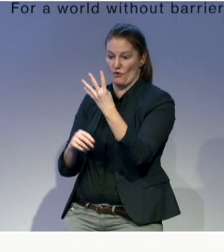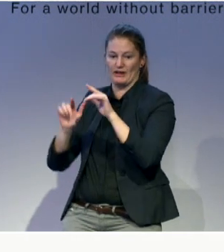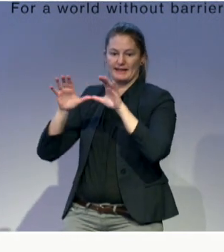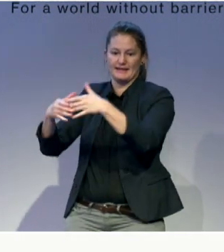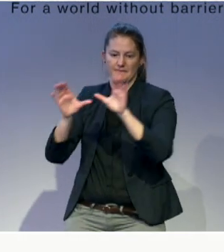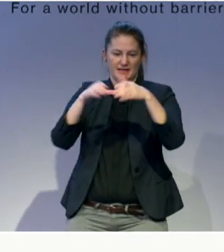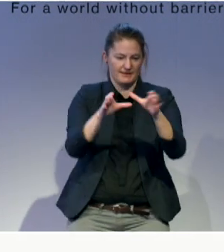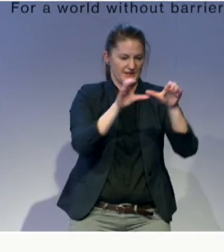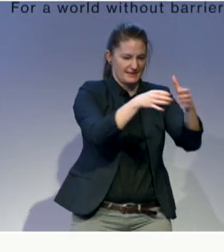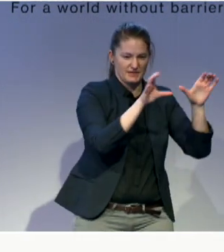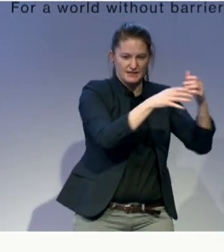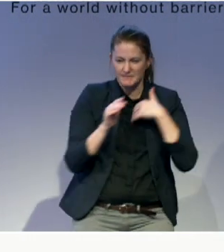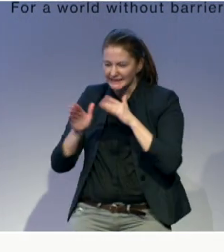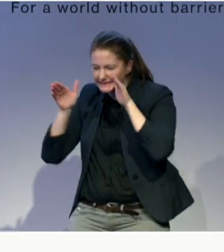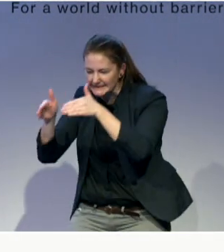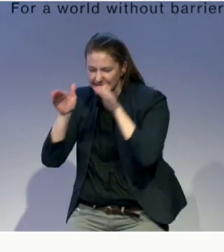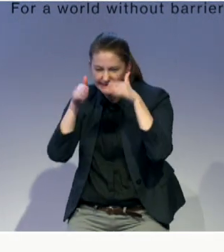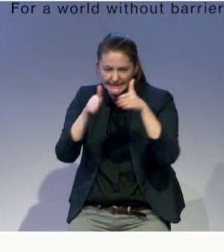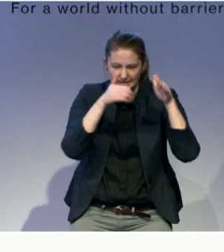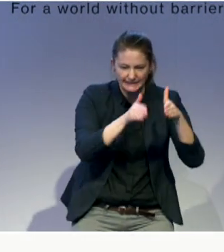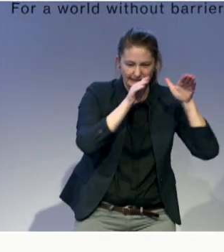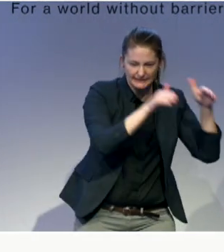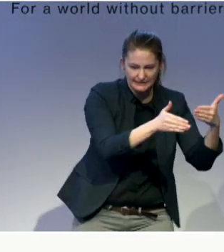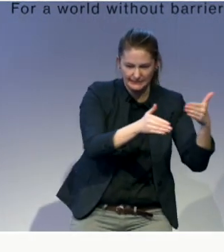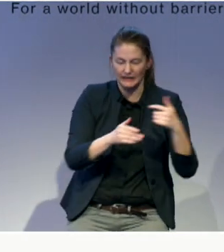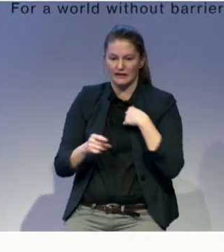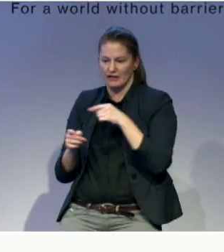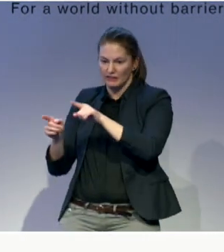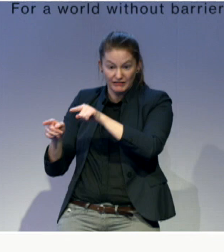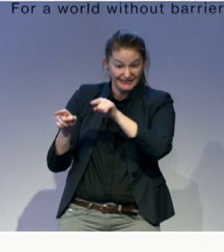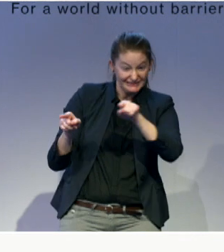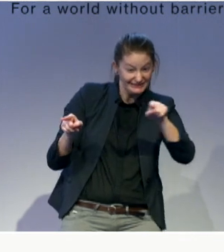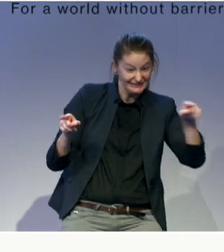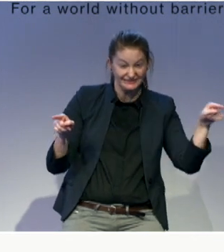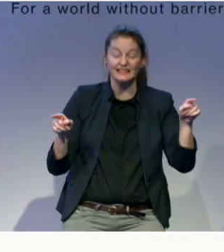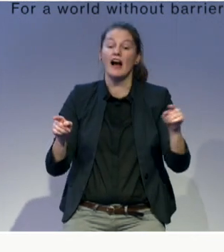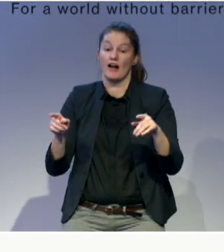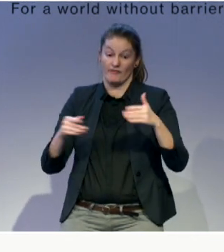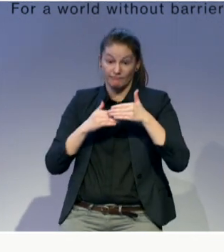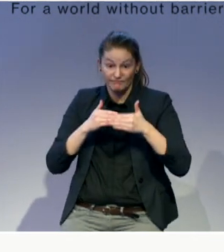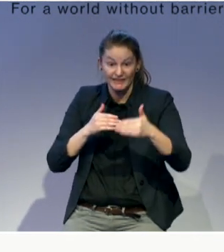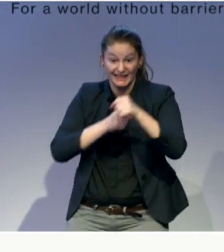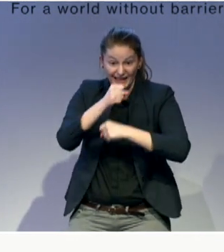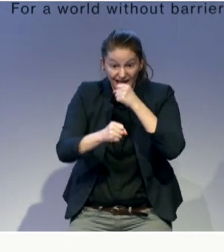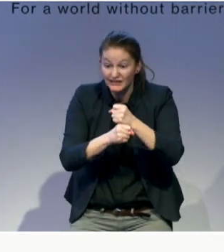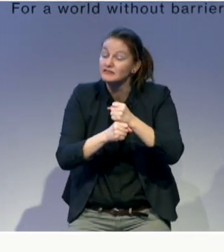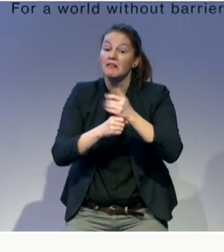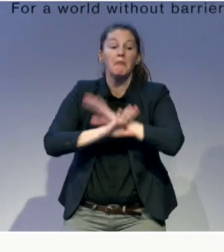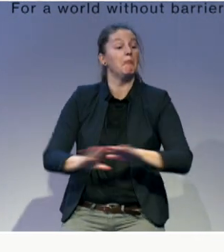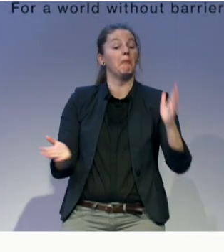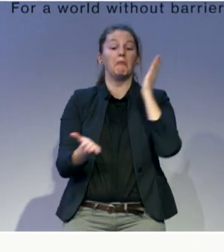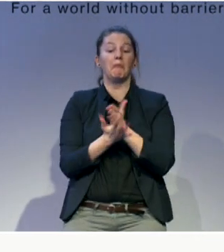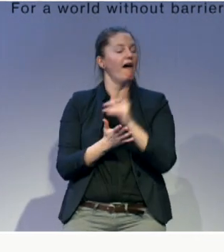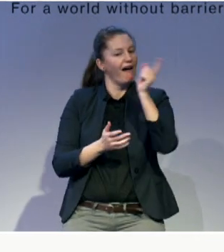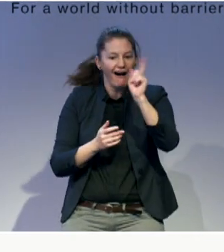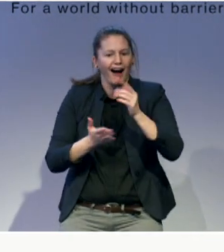that theme does not come to an end after that. We continue to pursue initiatives that